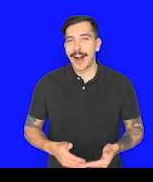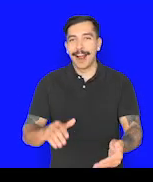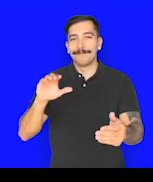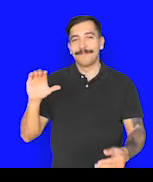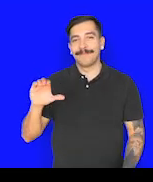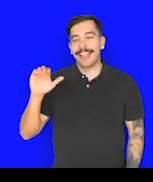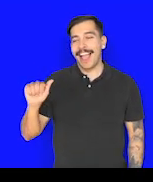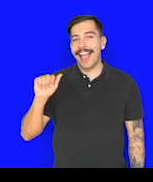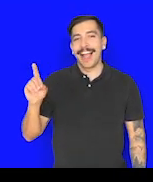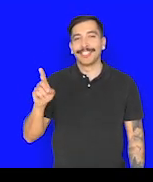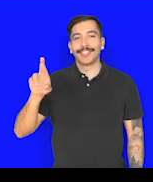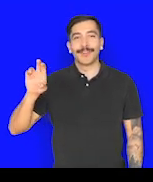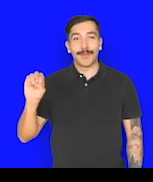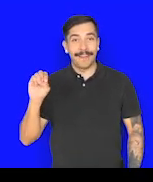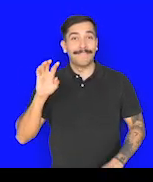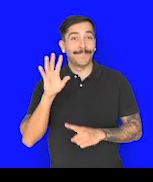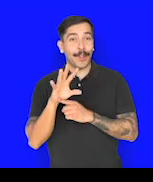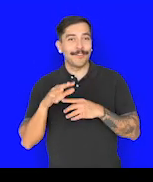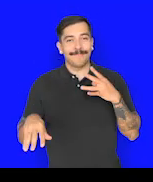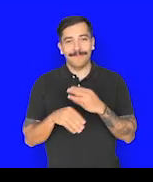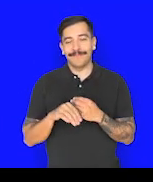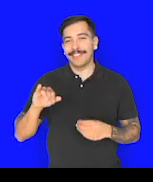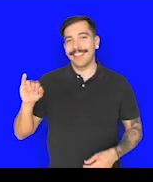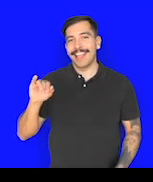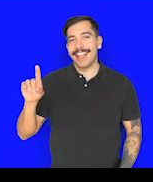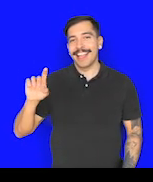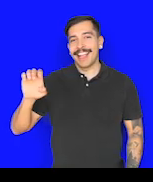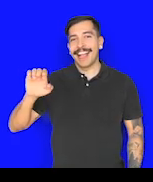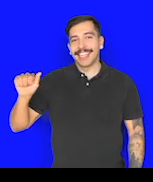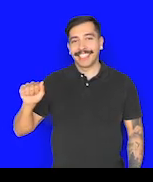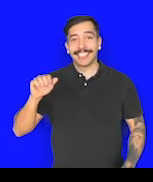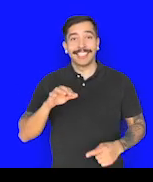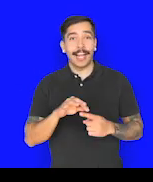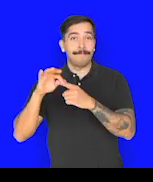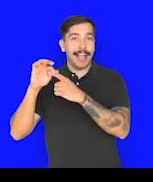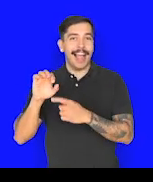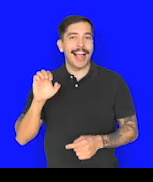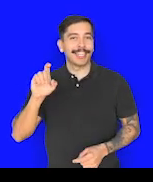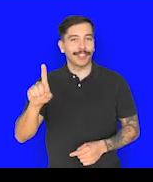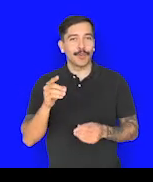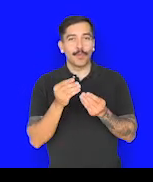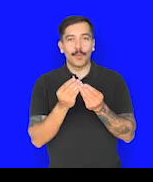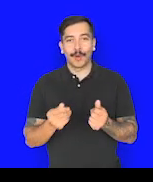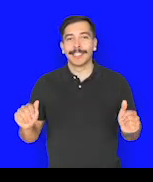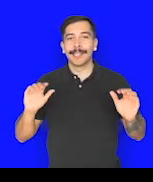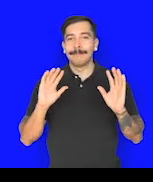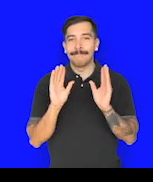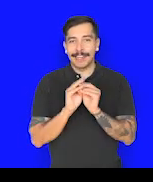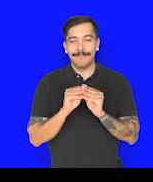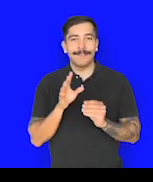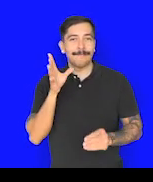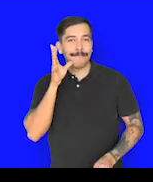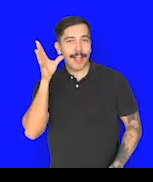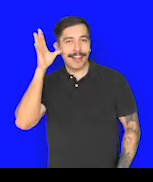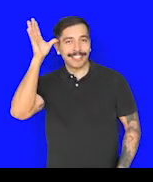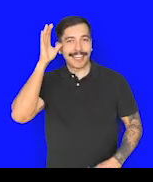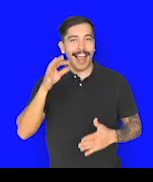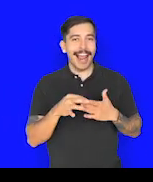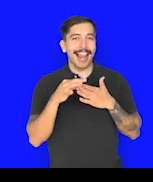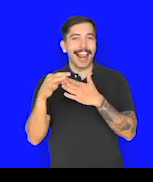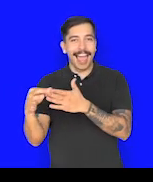Welcome to Cadre's companion video to the IDEA Special Education Resolution Meetings Parent